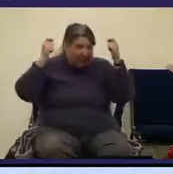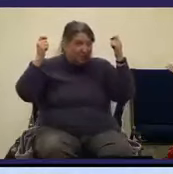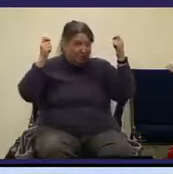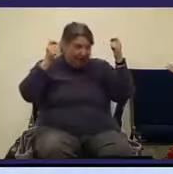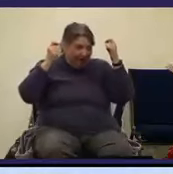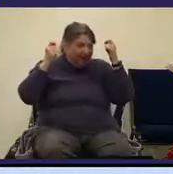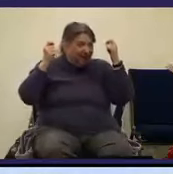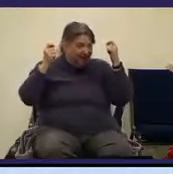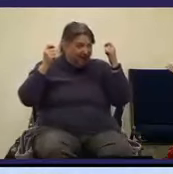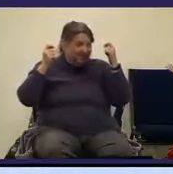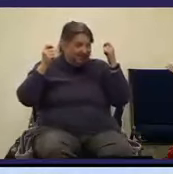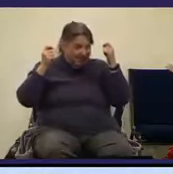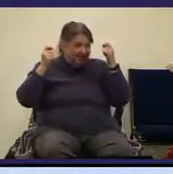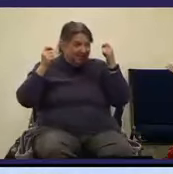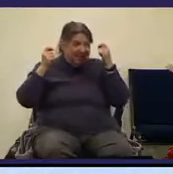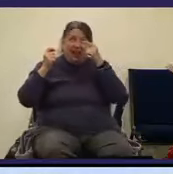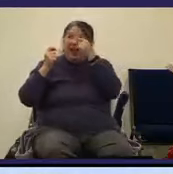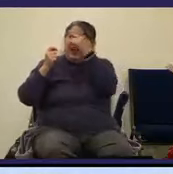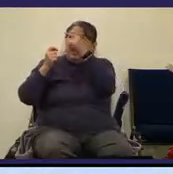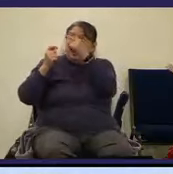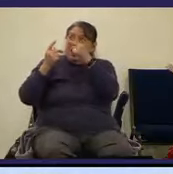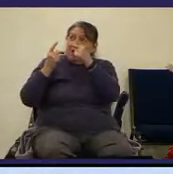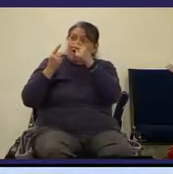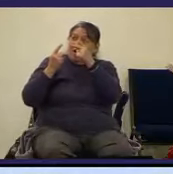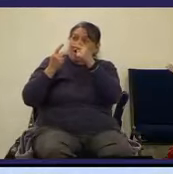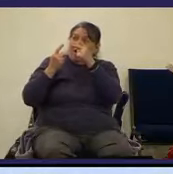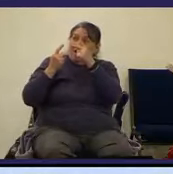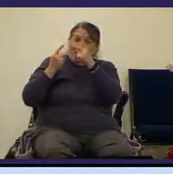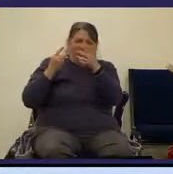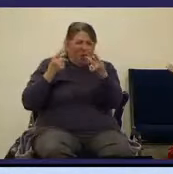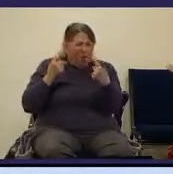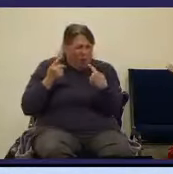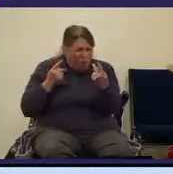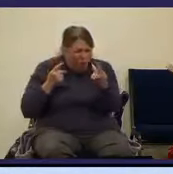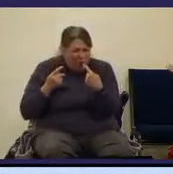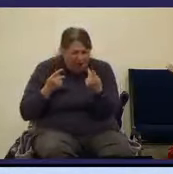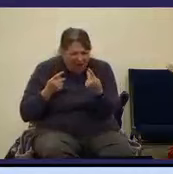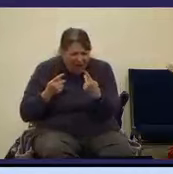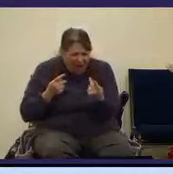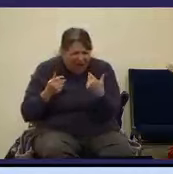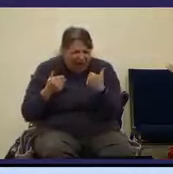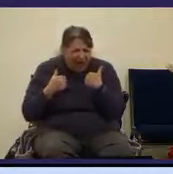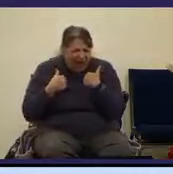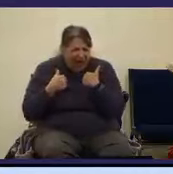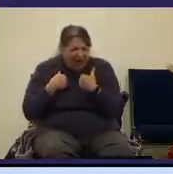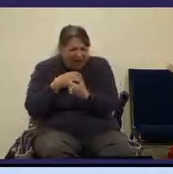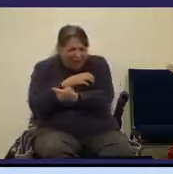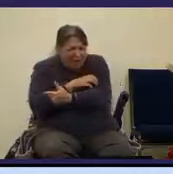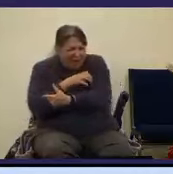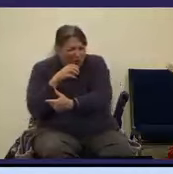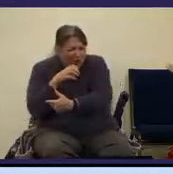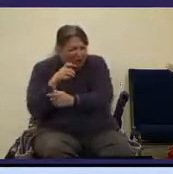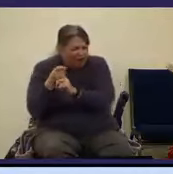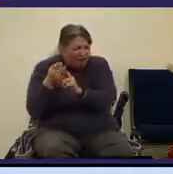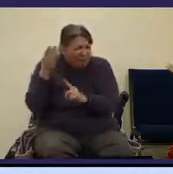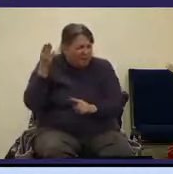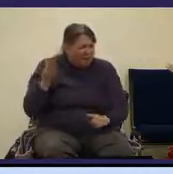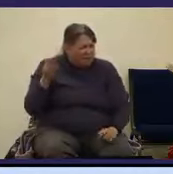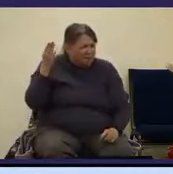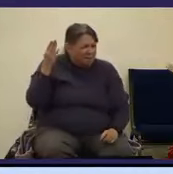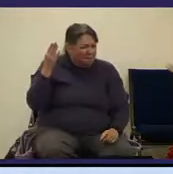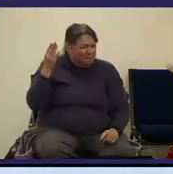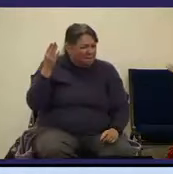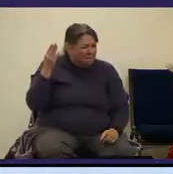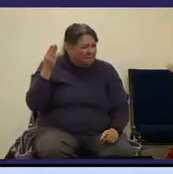Lord all about. That you and I have this ability to overtake something that we can't see with the naked